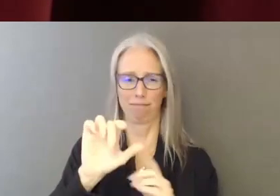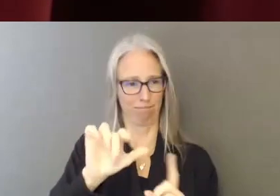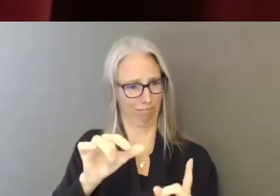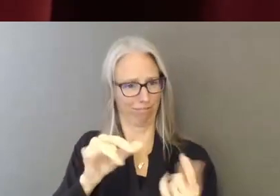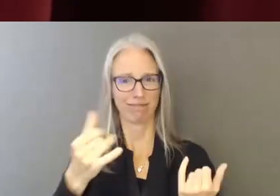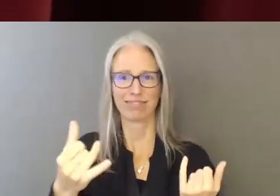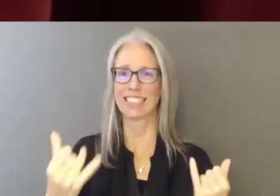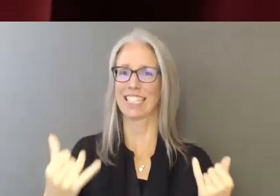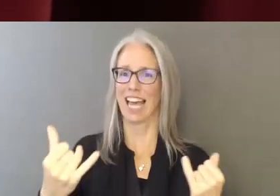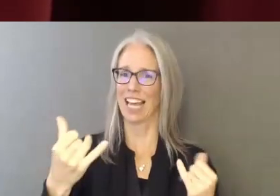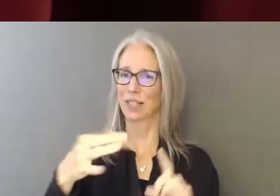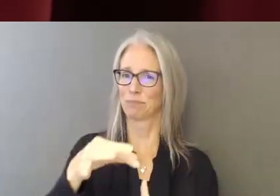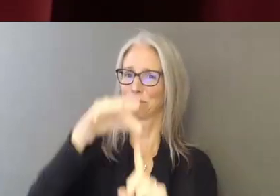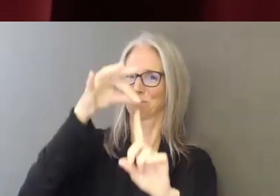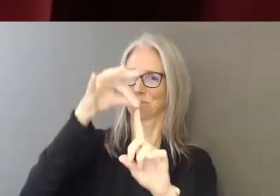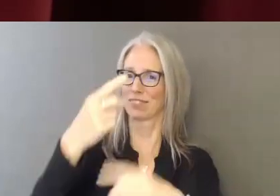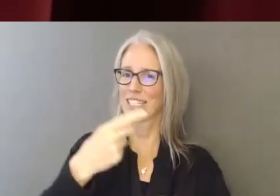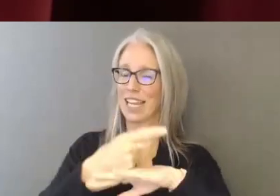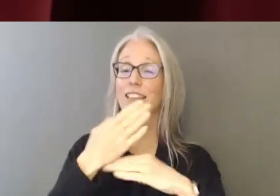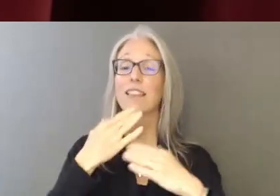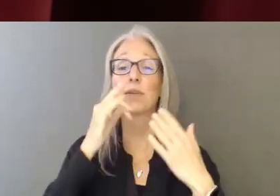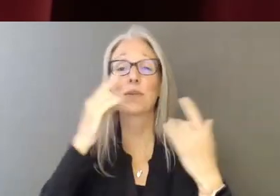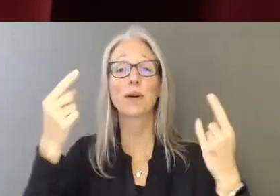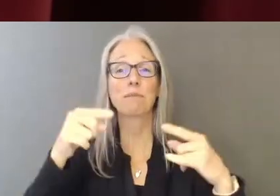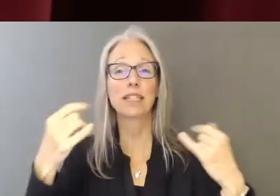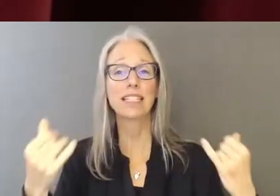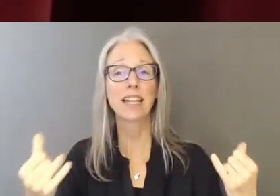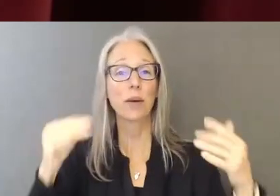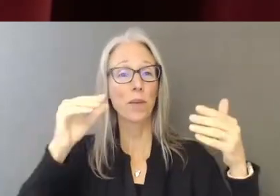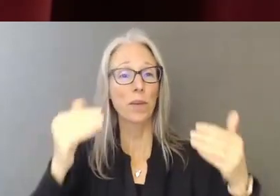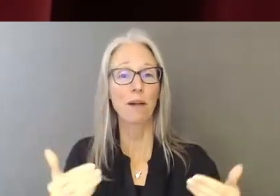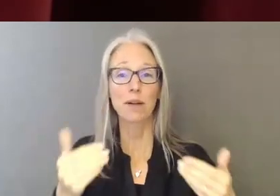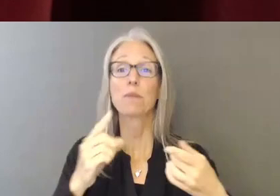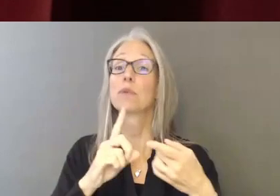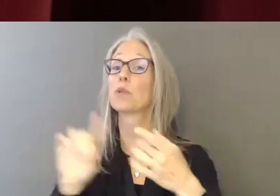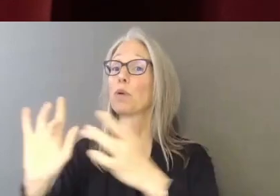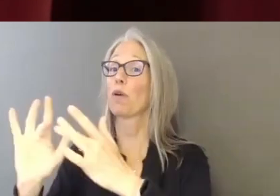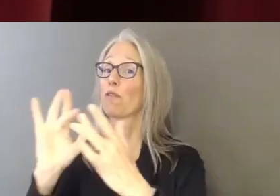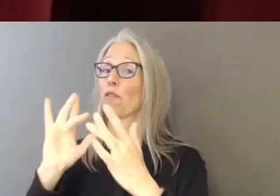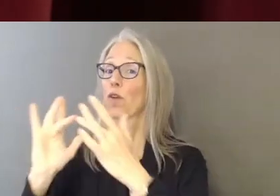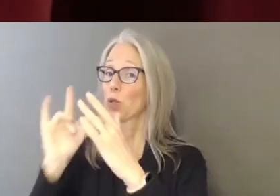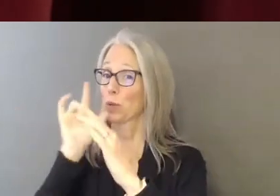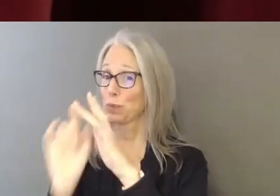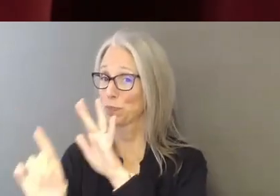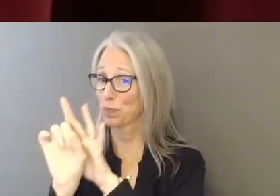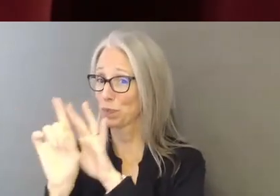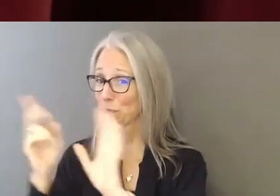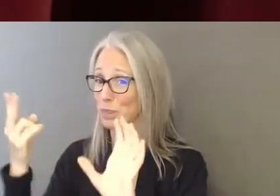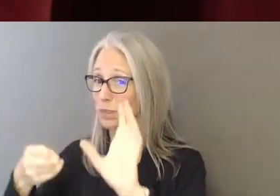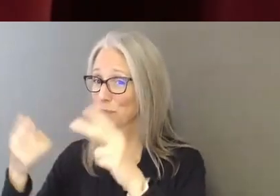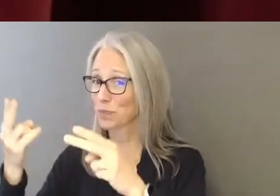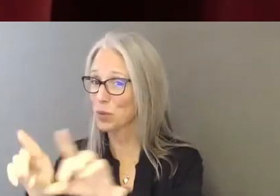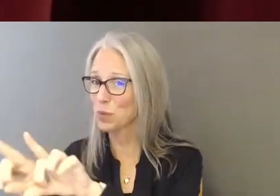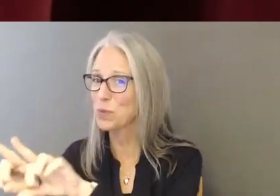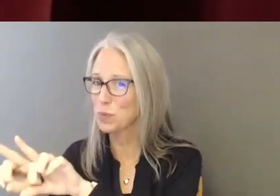day. Thank you for being here, and welcome to all of our virtual attendees. We do have